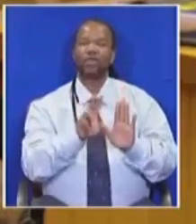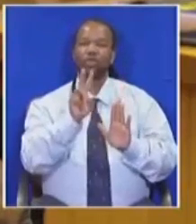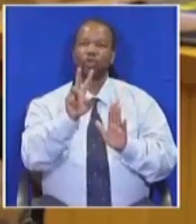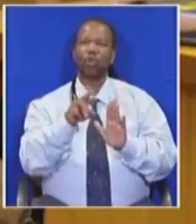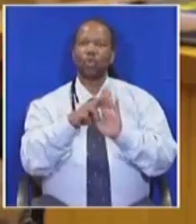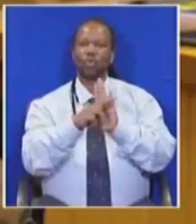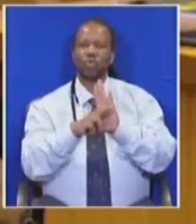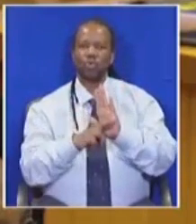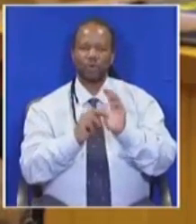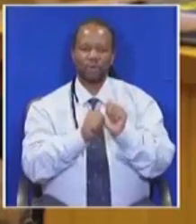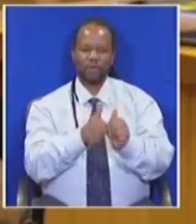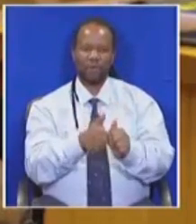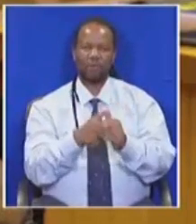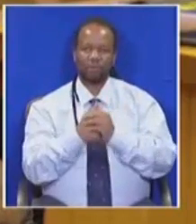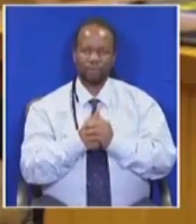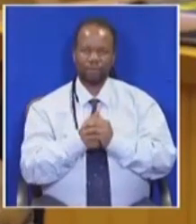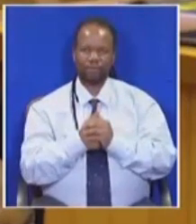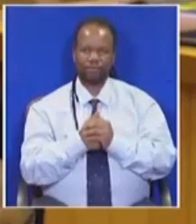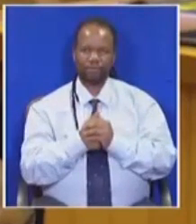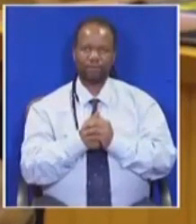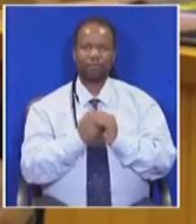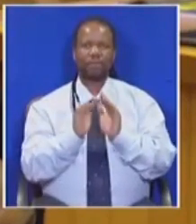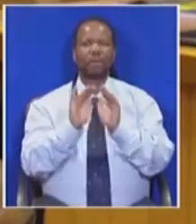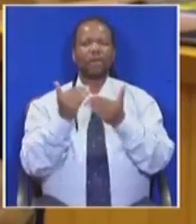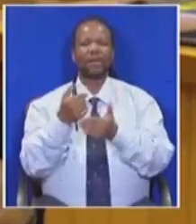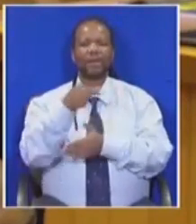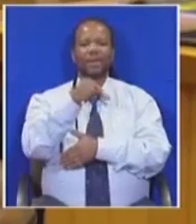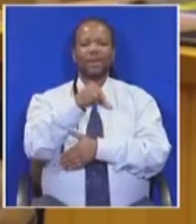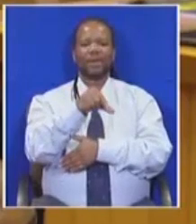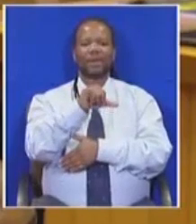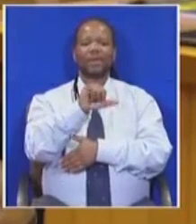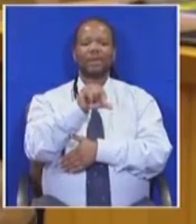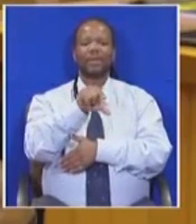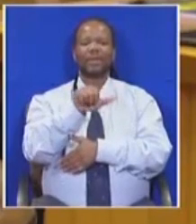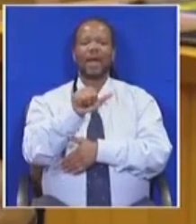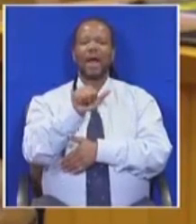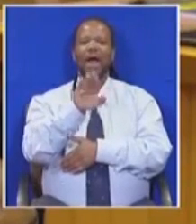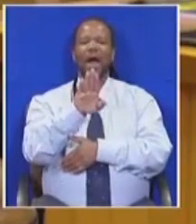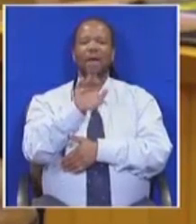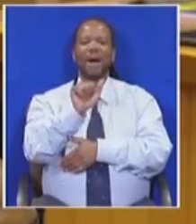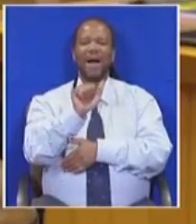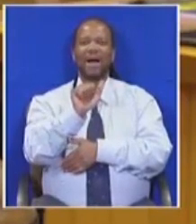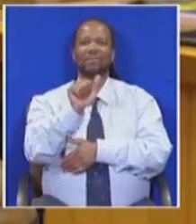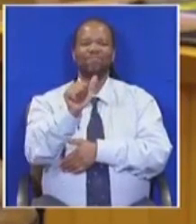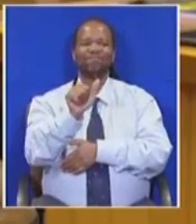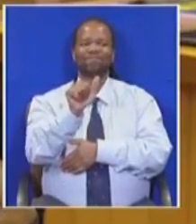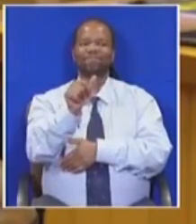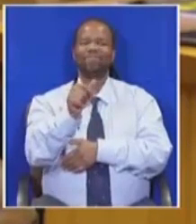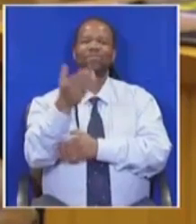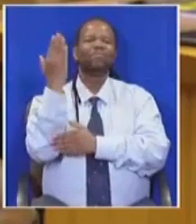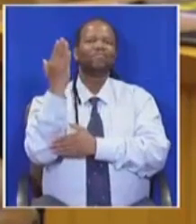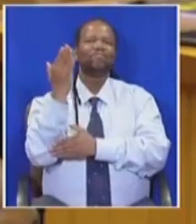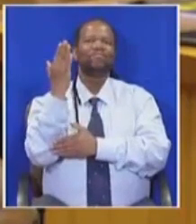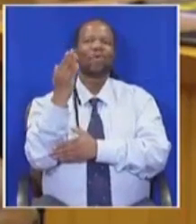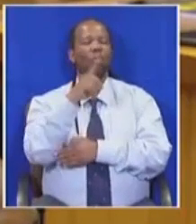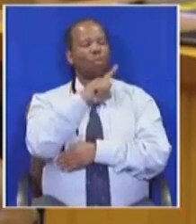can't allow Mr. Gigaba to address Parliament because he's the sole reason why